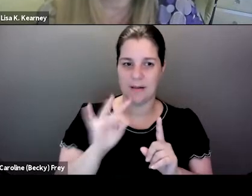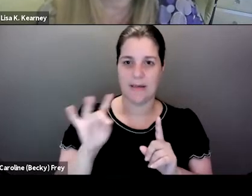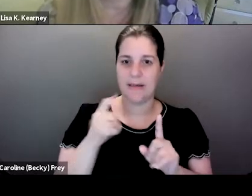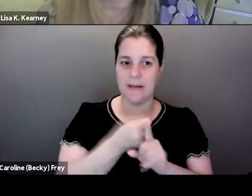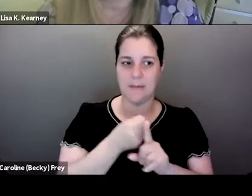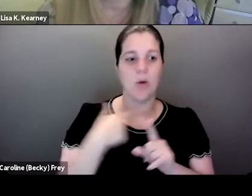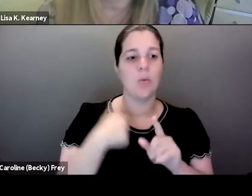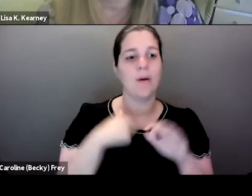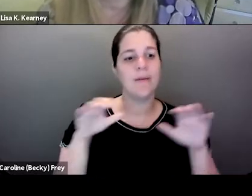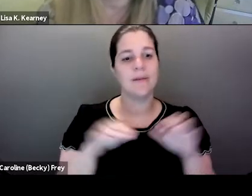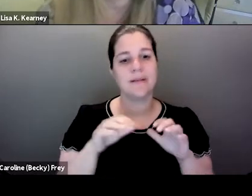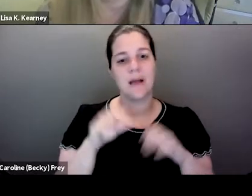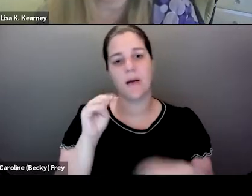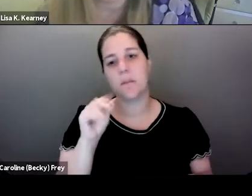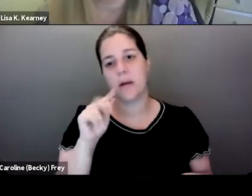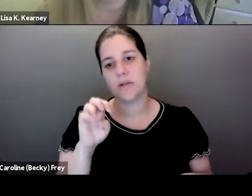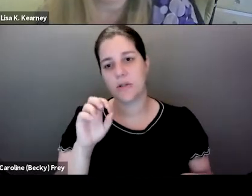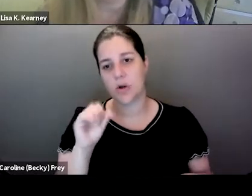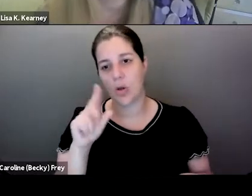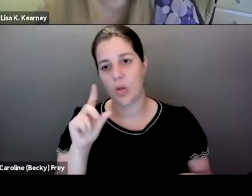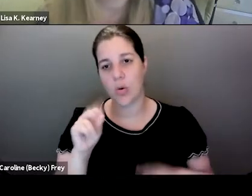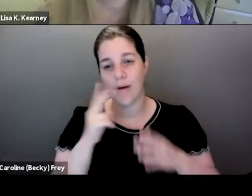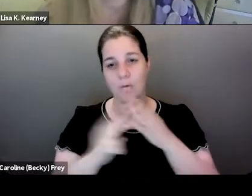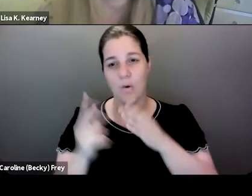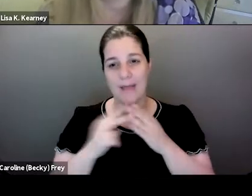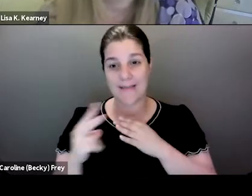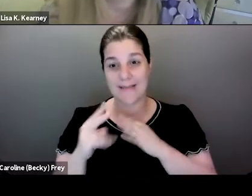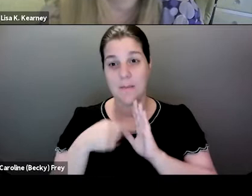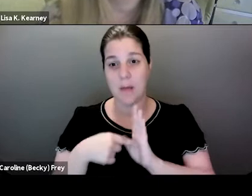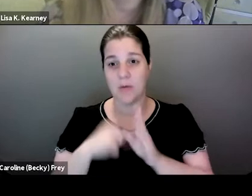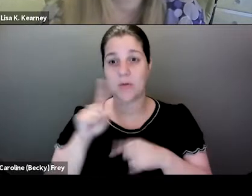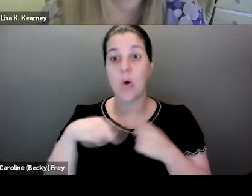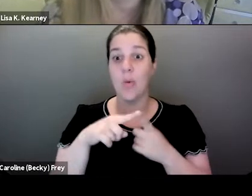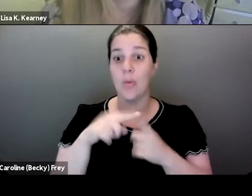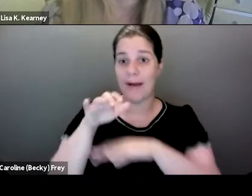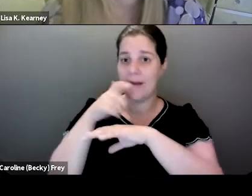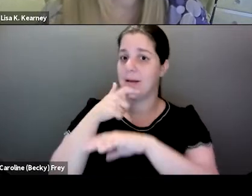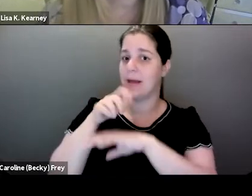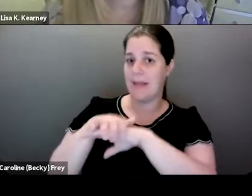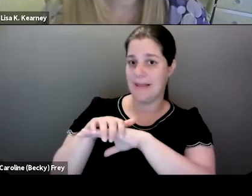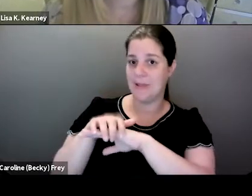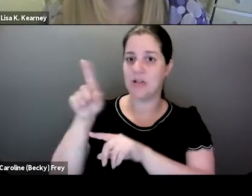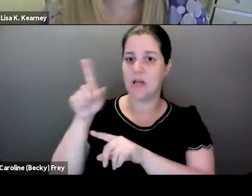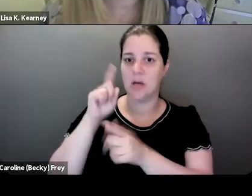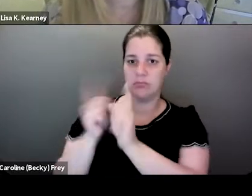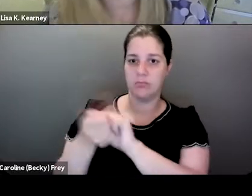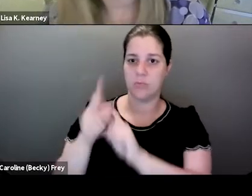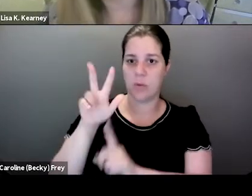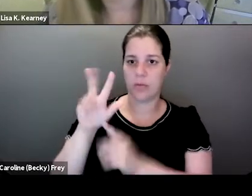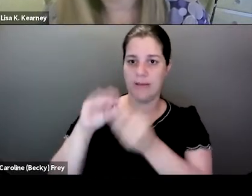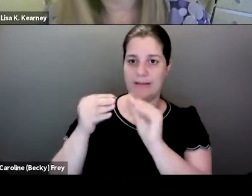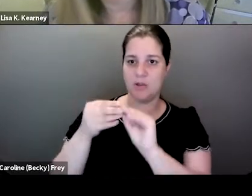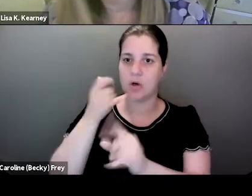Carlo forecasting models based off of what happened in England when they went to a 3-digit call number. We know and